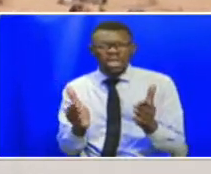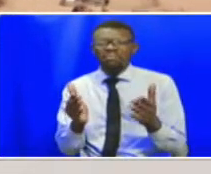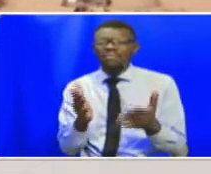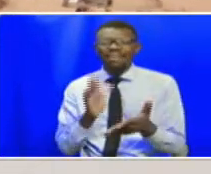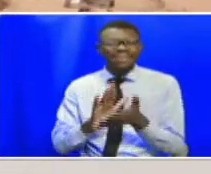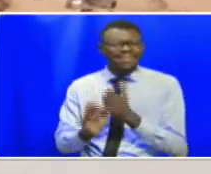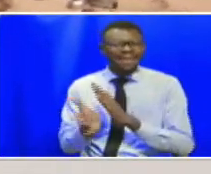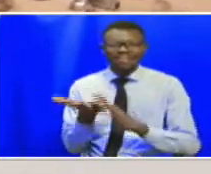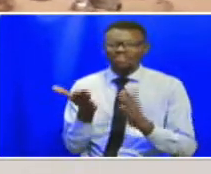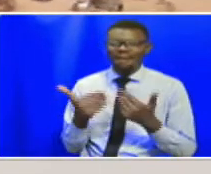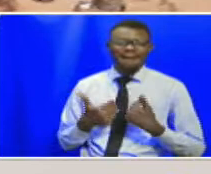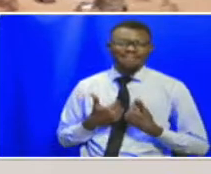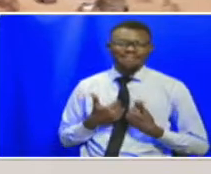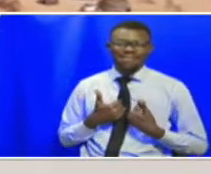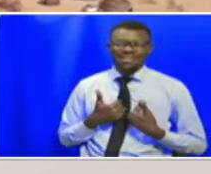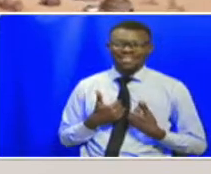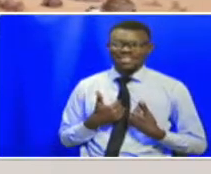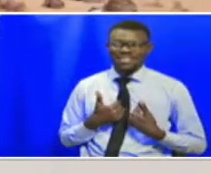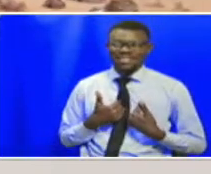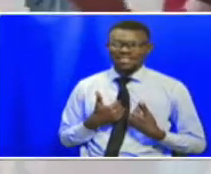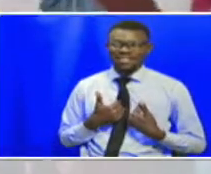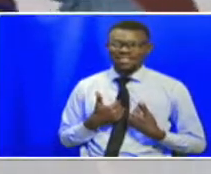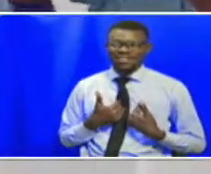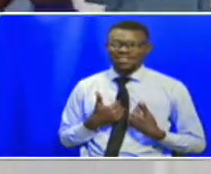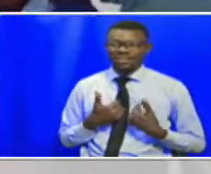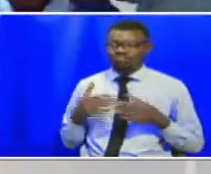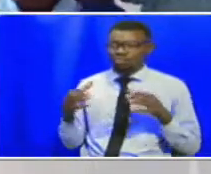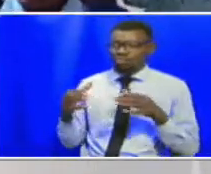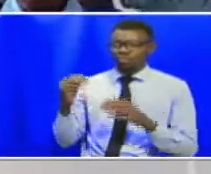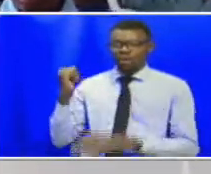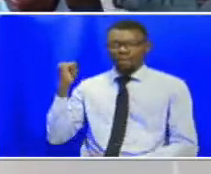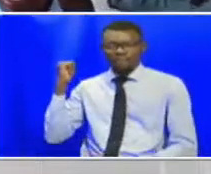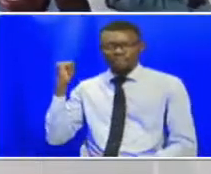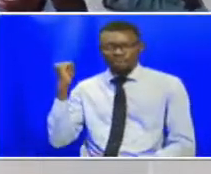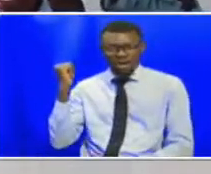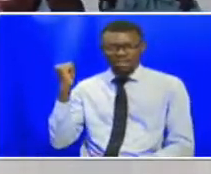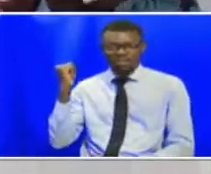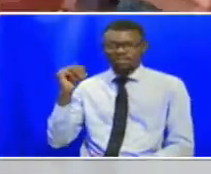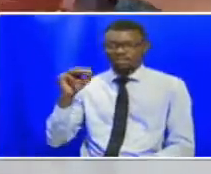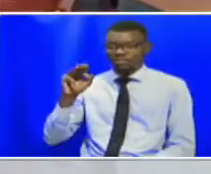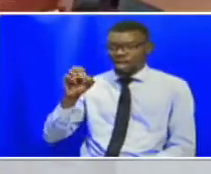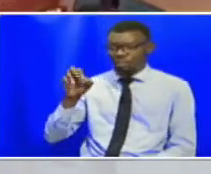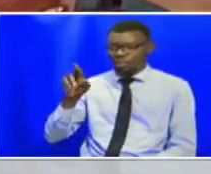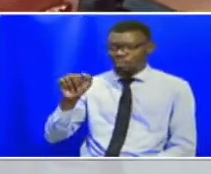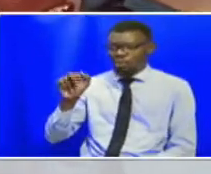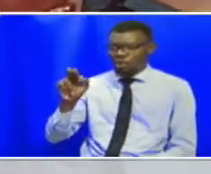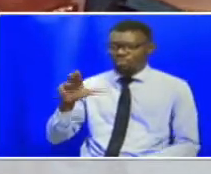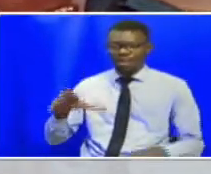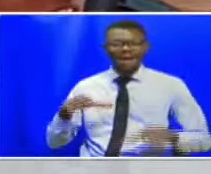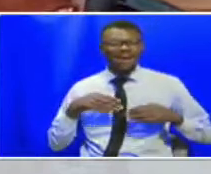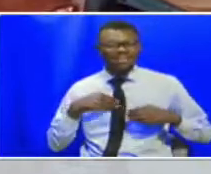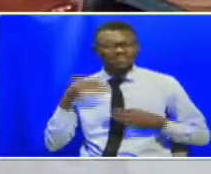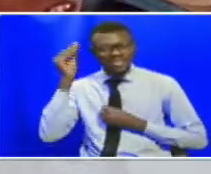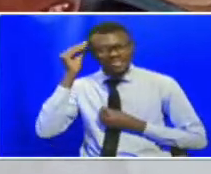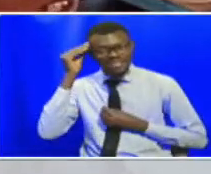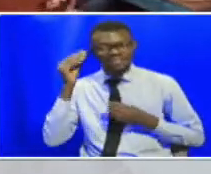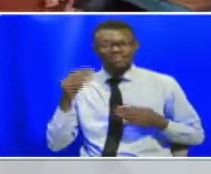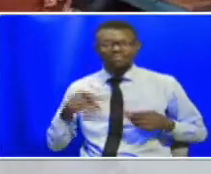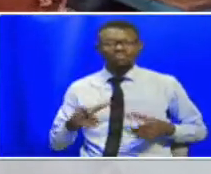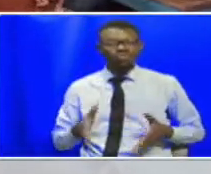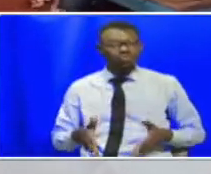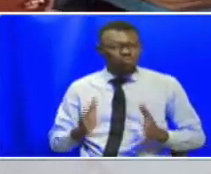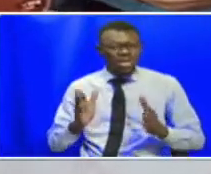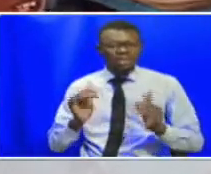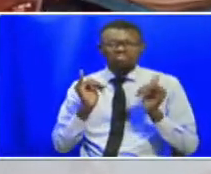nothing left to hold on, Morans have started embracing modern education and the new ways of living,